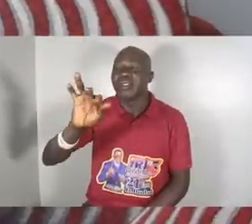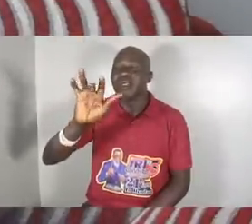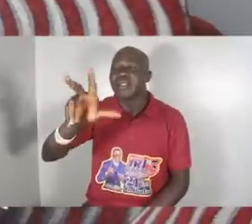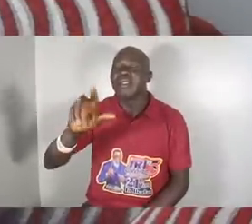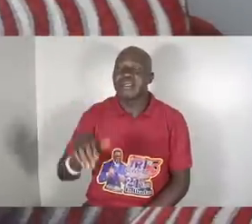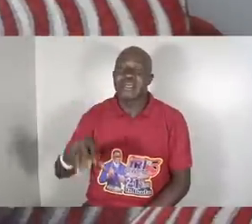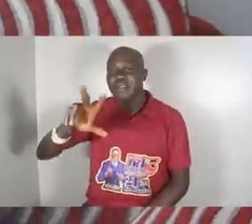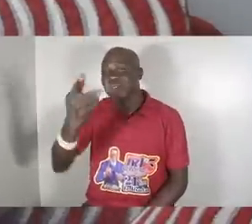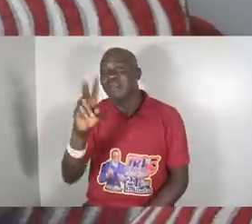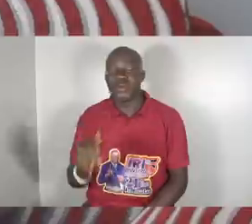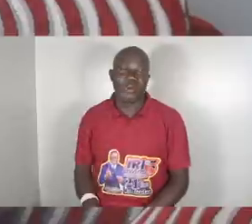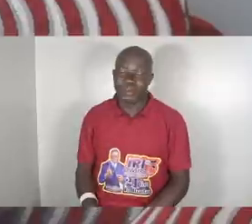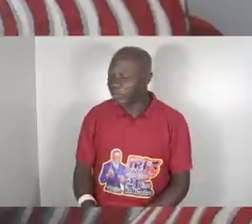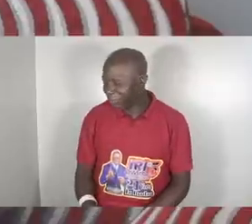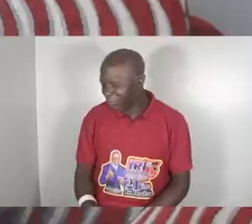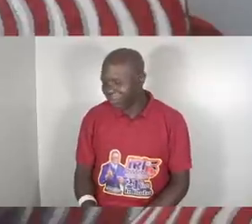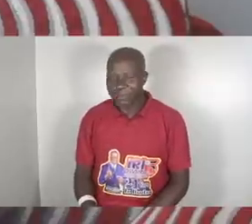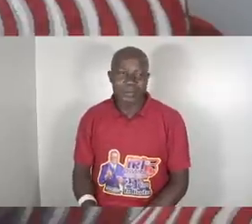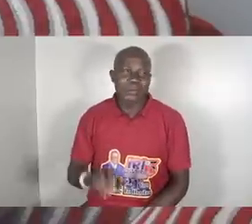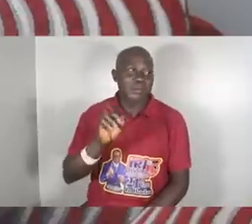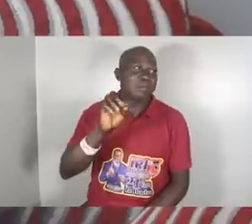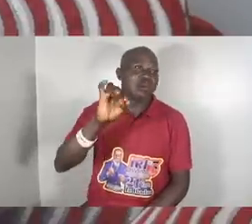080 6029 1930 ekeji